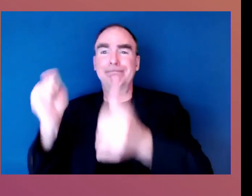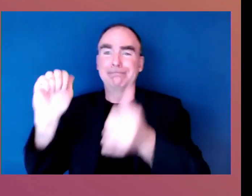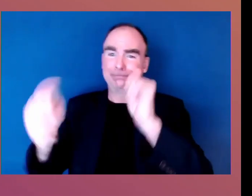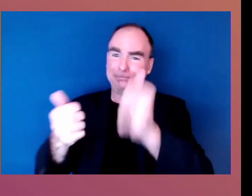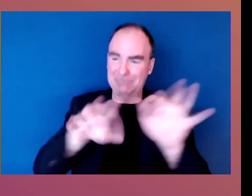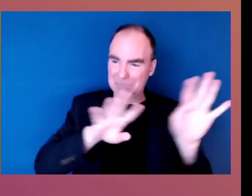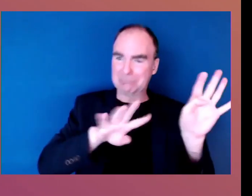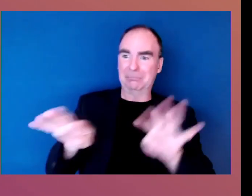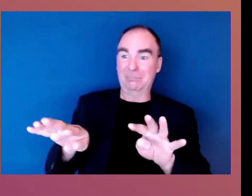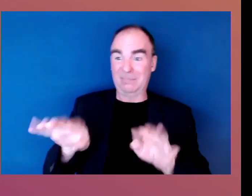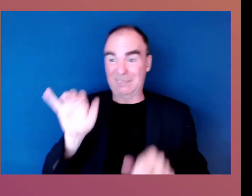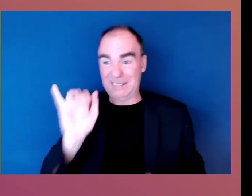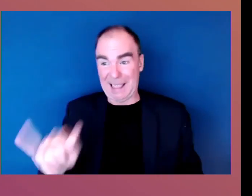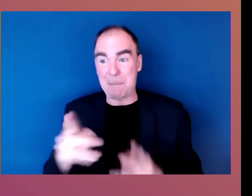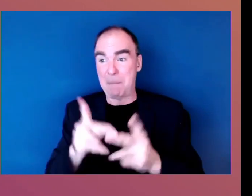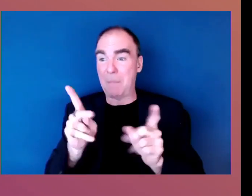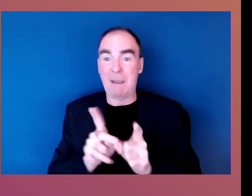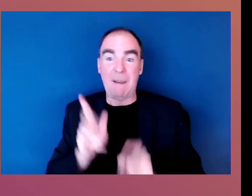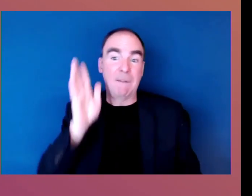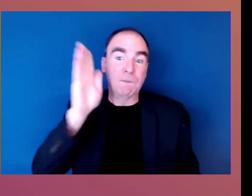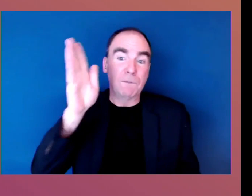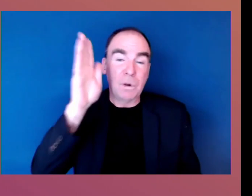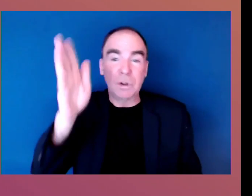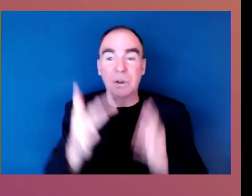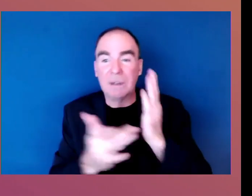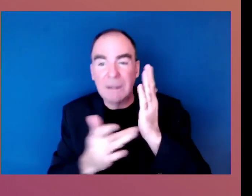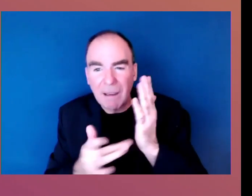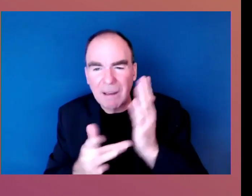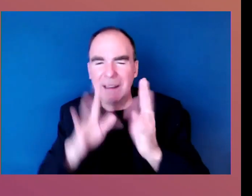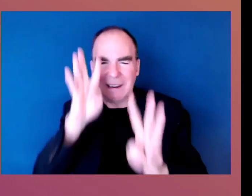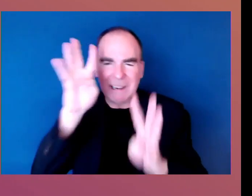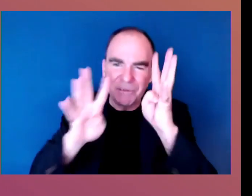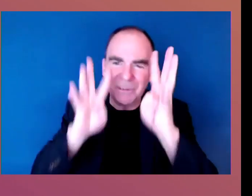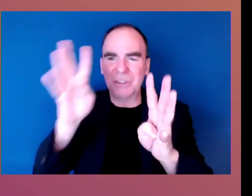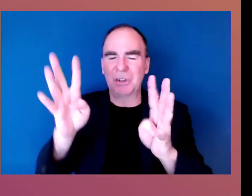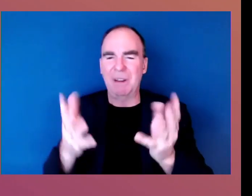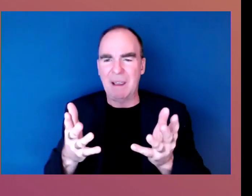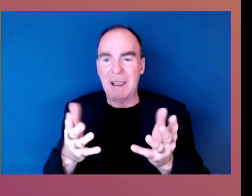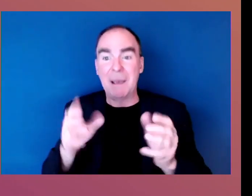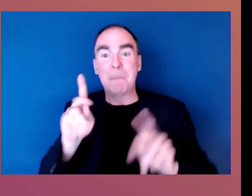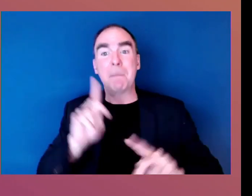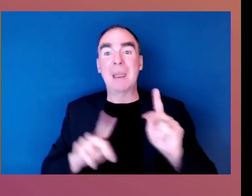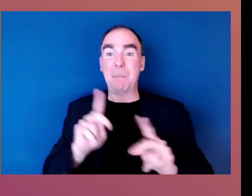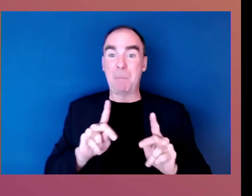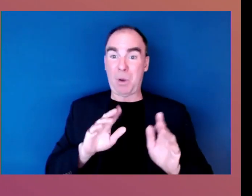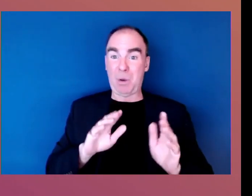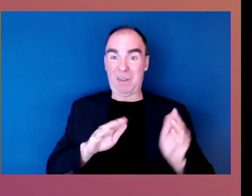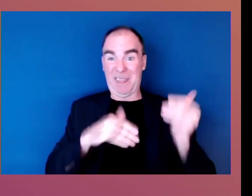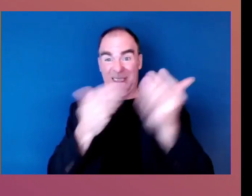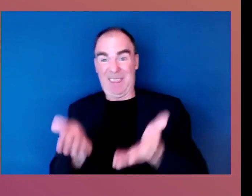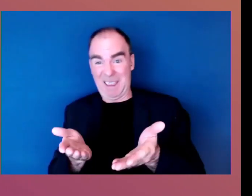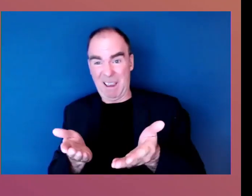Kids, elderly, people with disabilities, any visitors can experience new technologies and